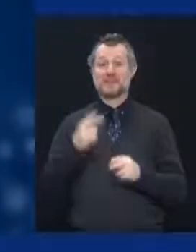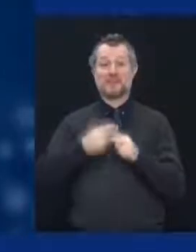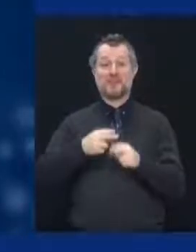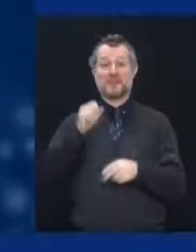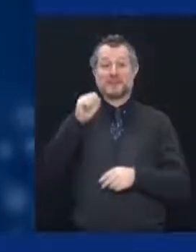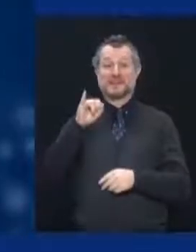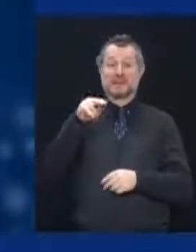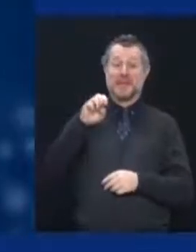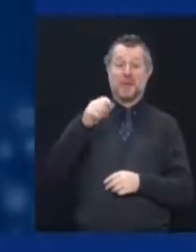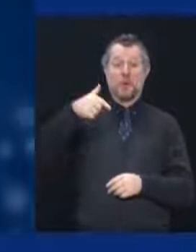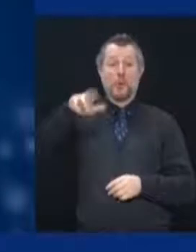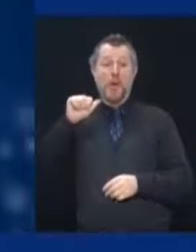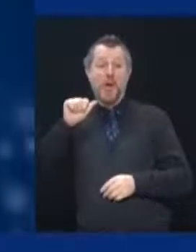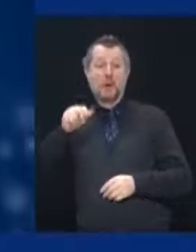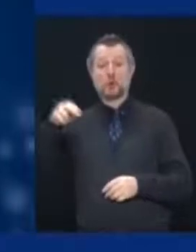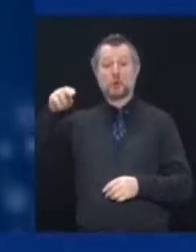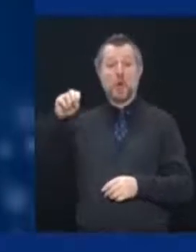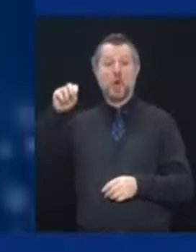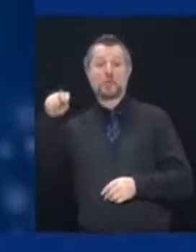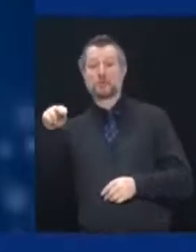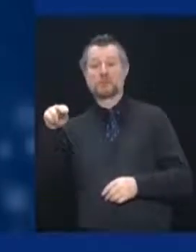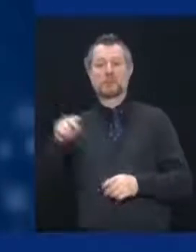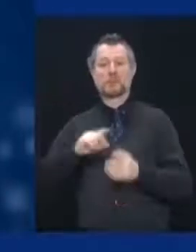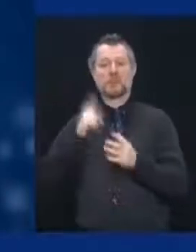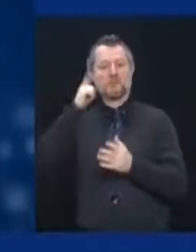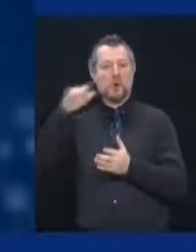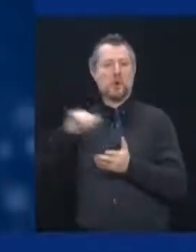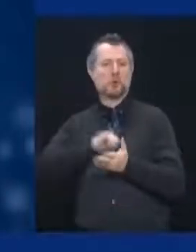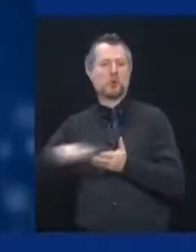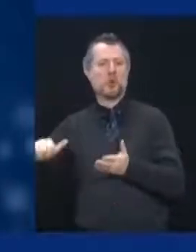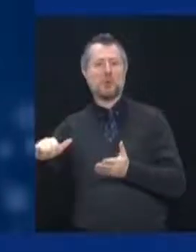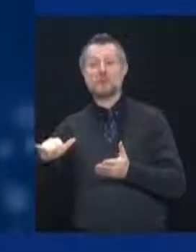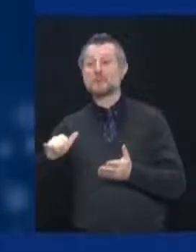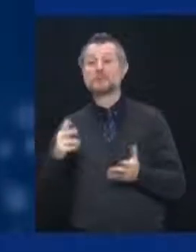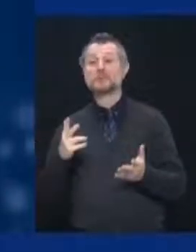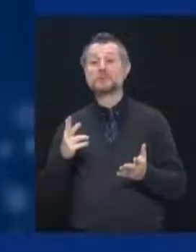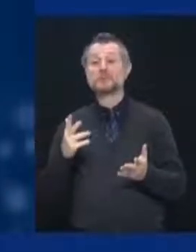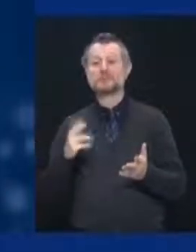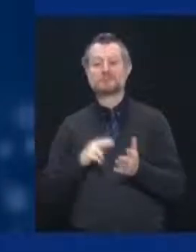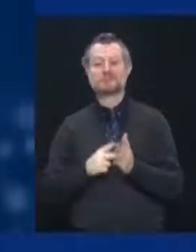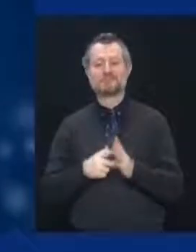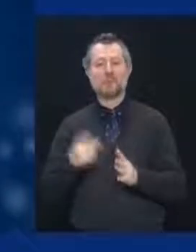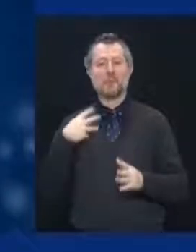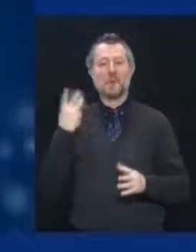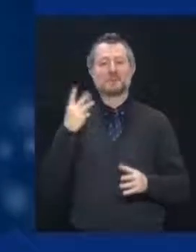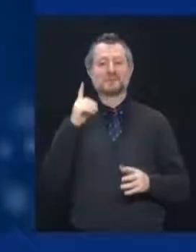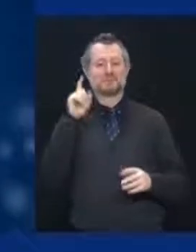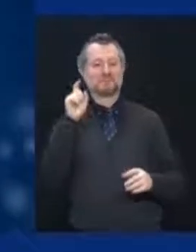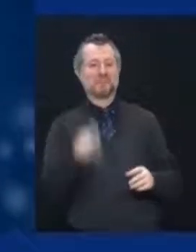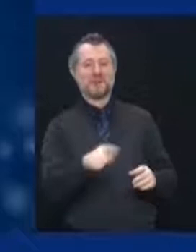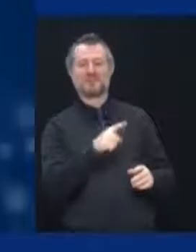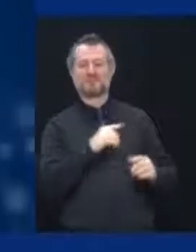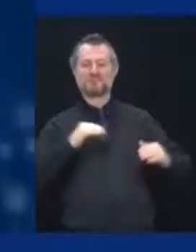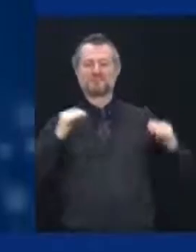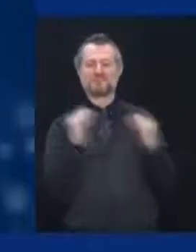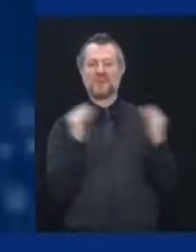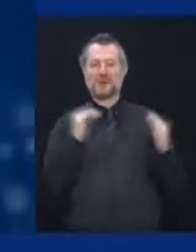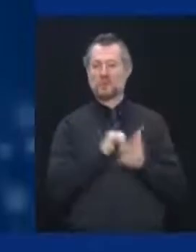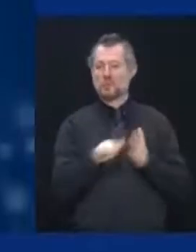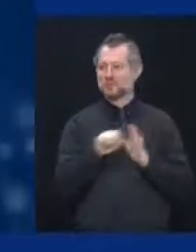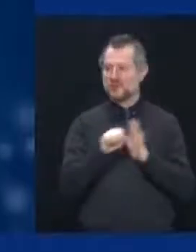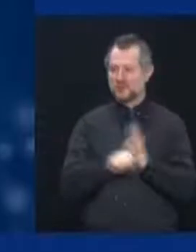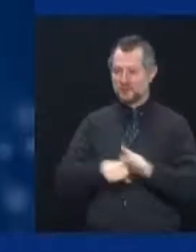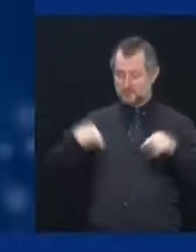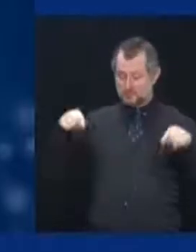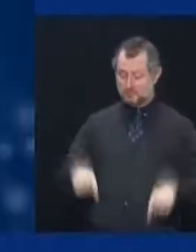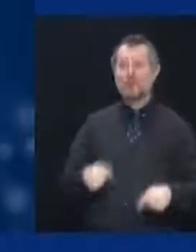relaunch is Washington has to finally be fair to New York State. We've been abused by Washington for 4